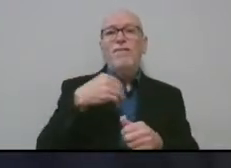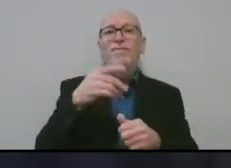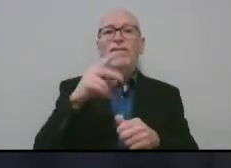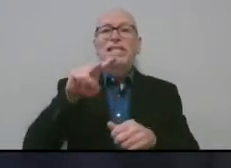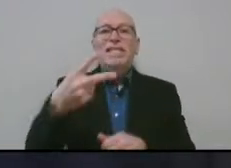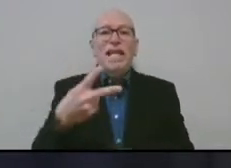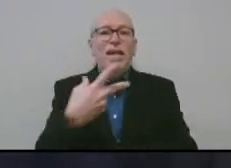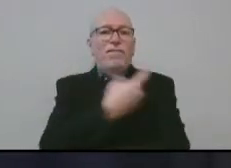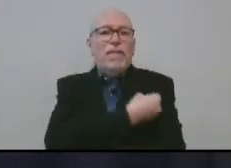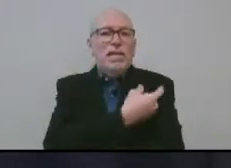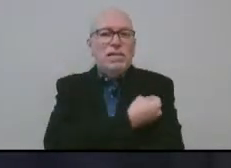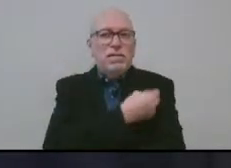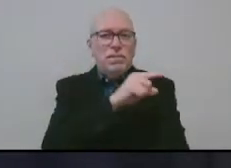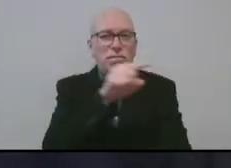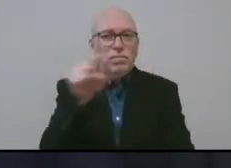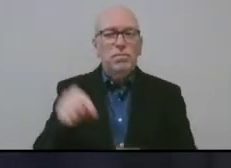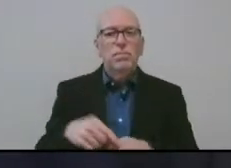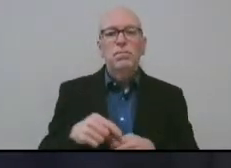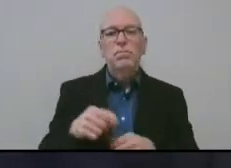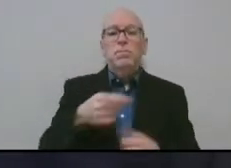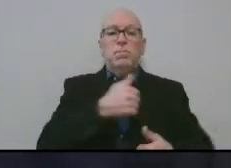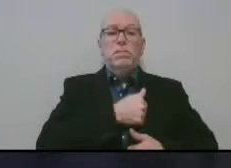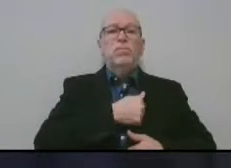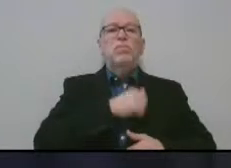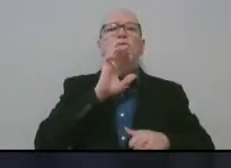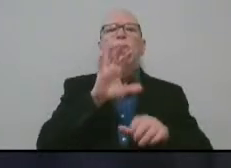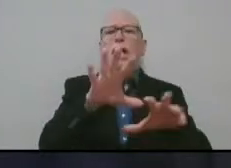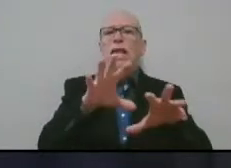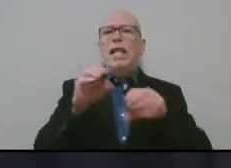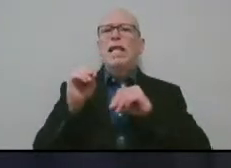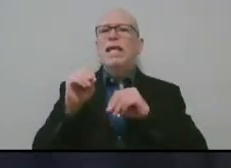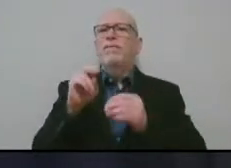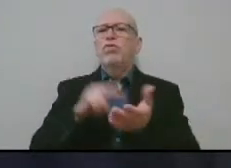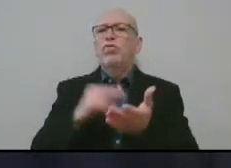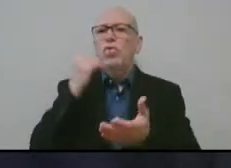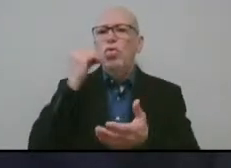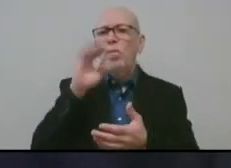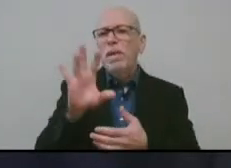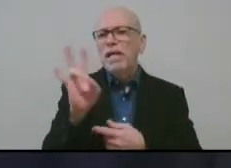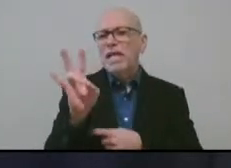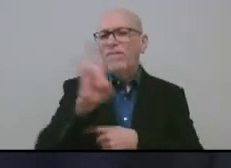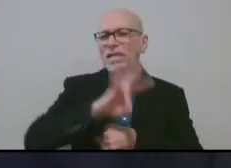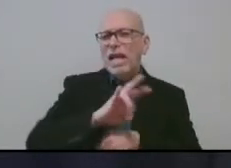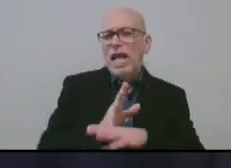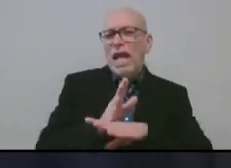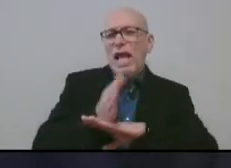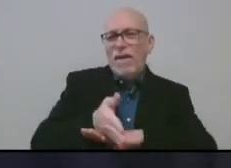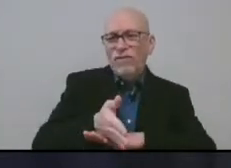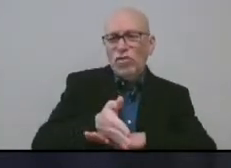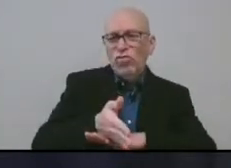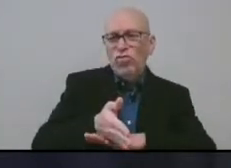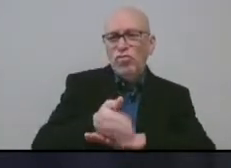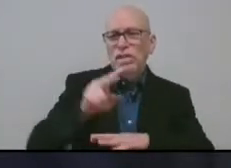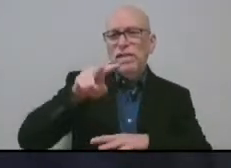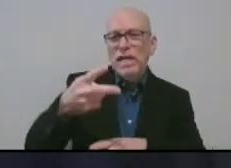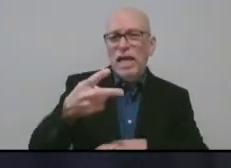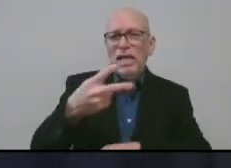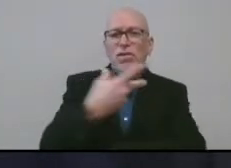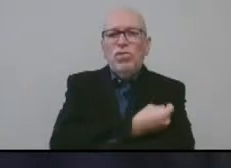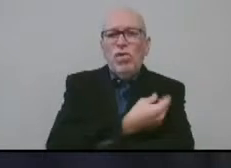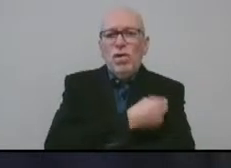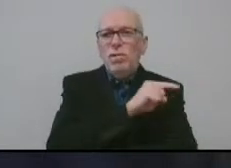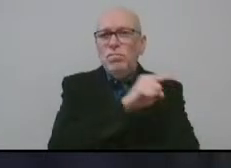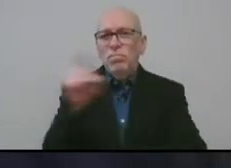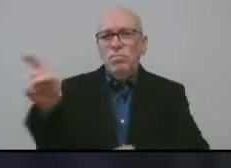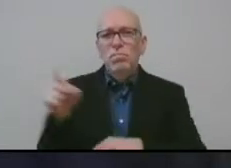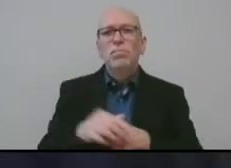clinic. Service members will leave the facility approximately 7 days after that second clinic date, and